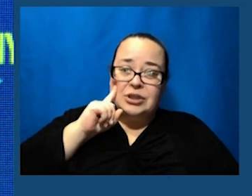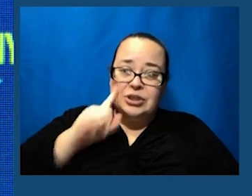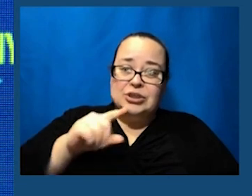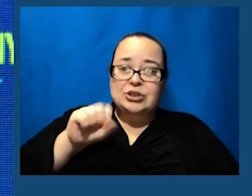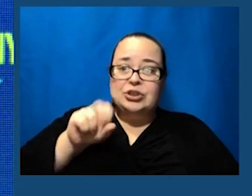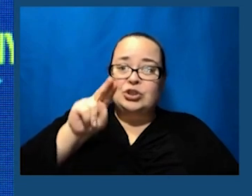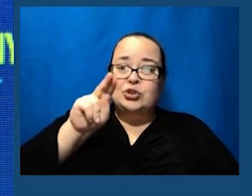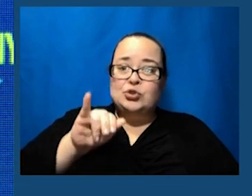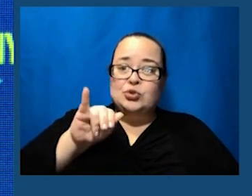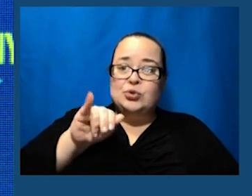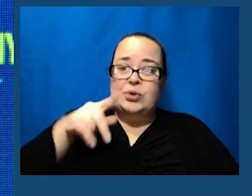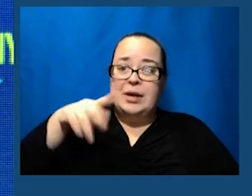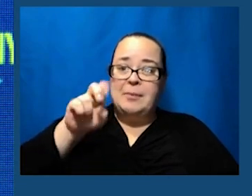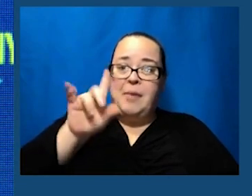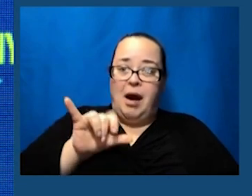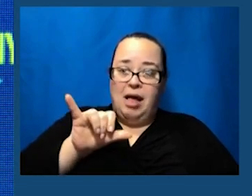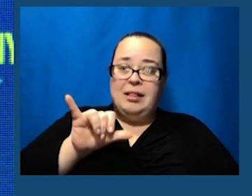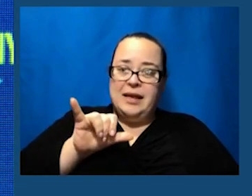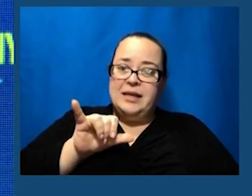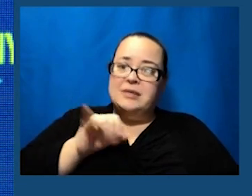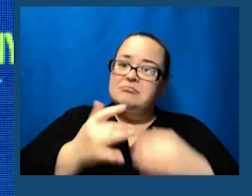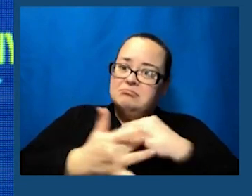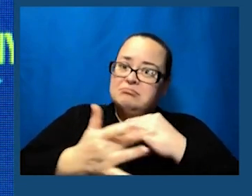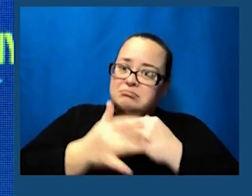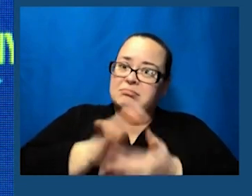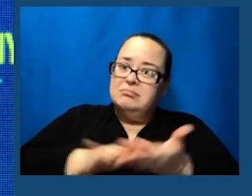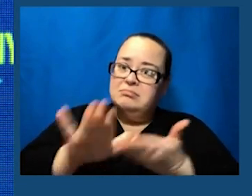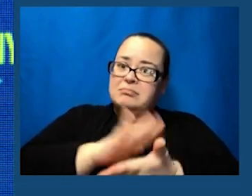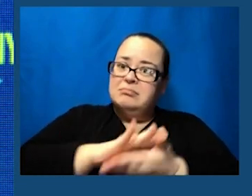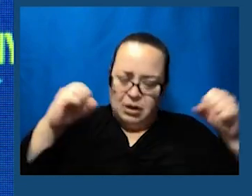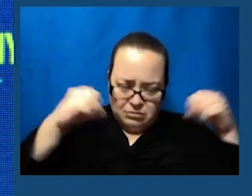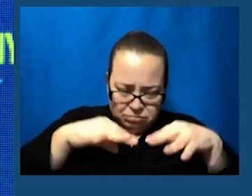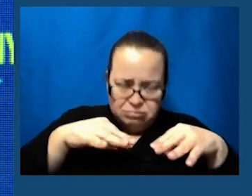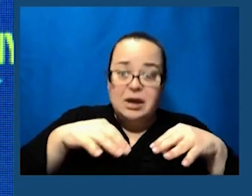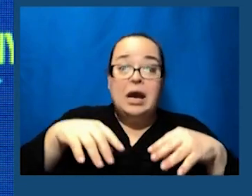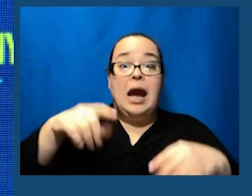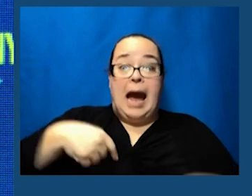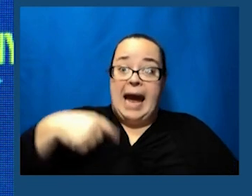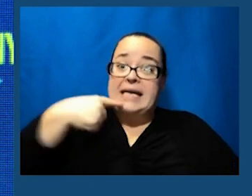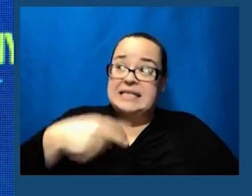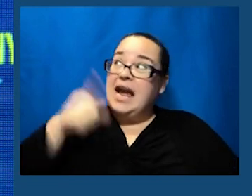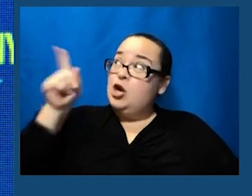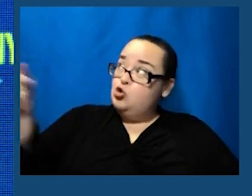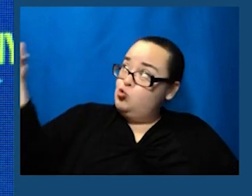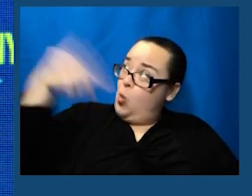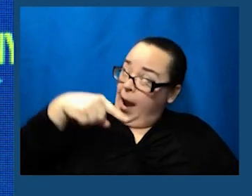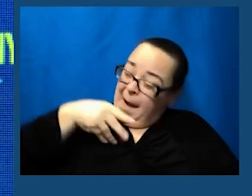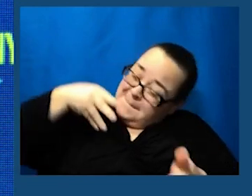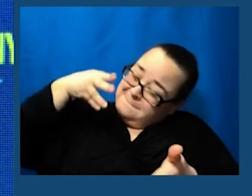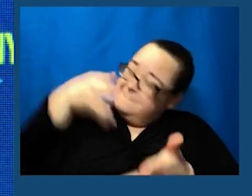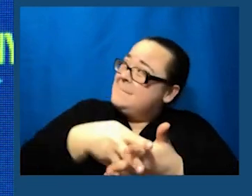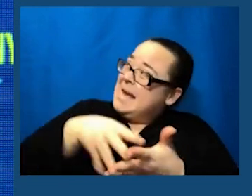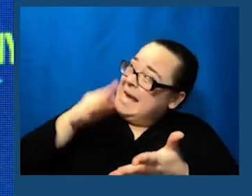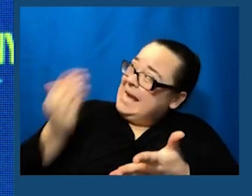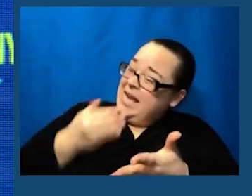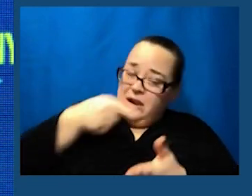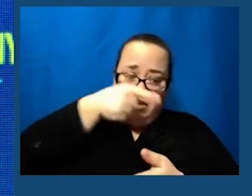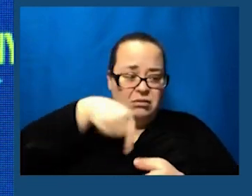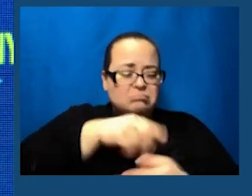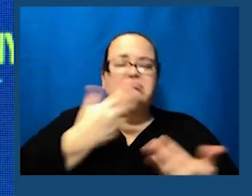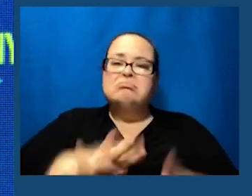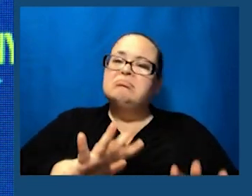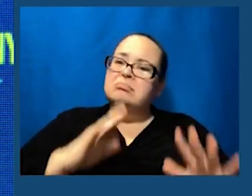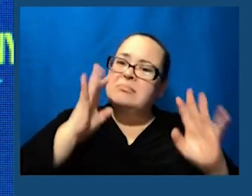here, you plant your flag here, and I will make sure that you have the highly educated workforce. And so $44 million